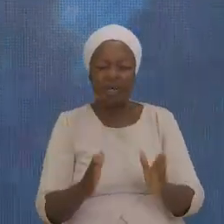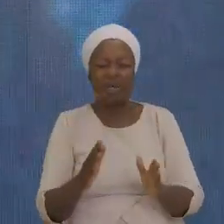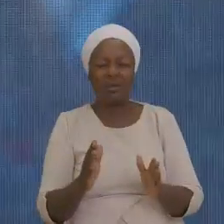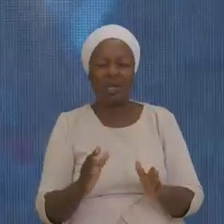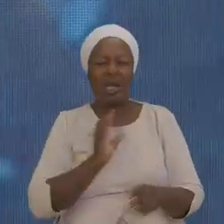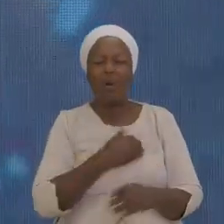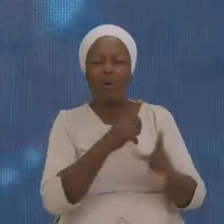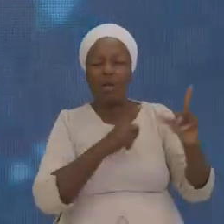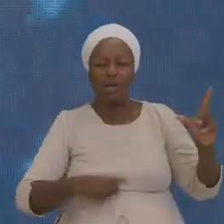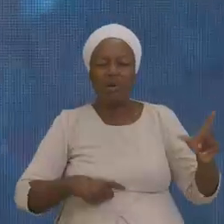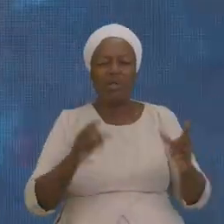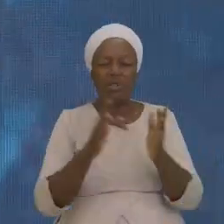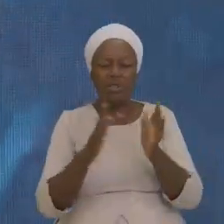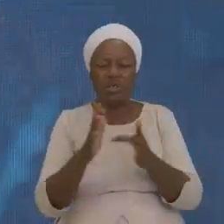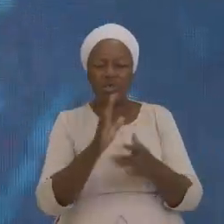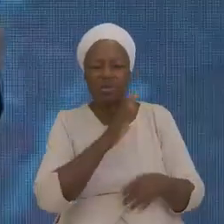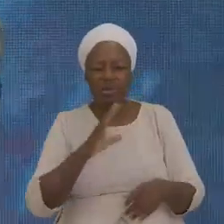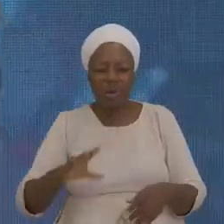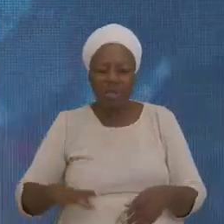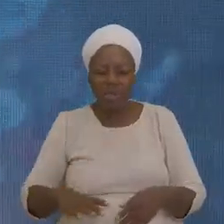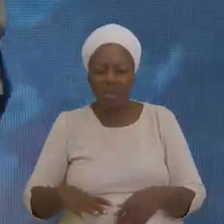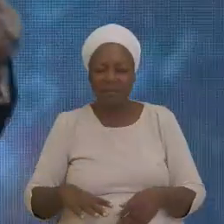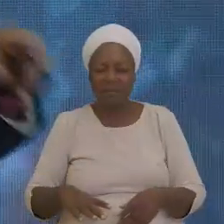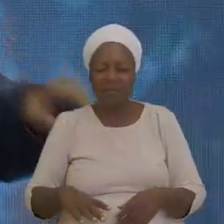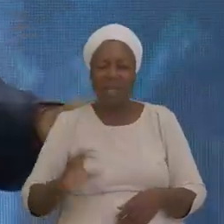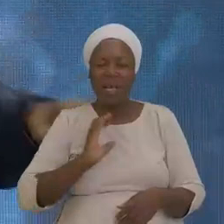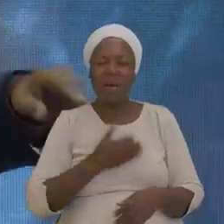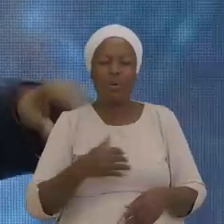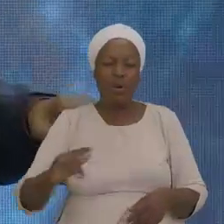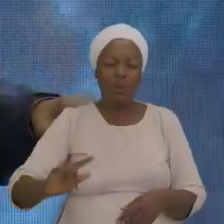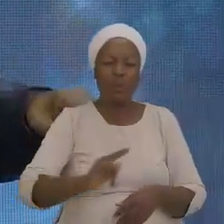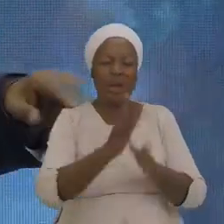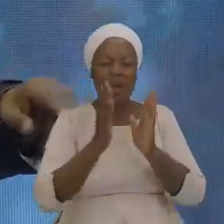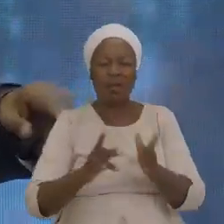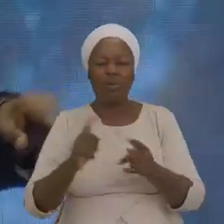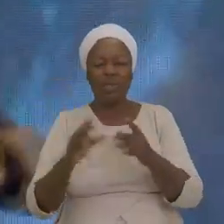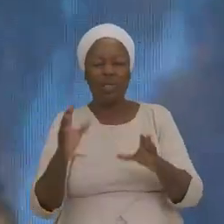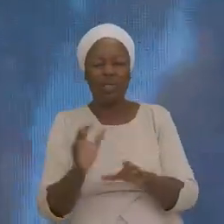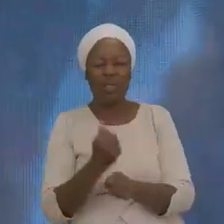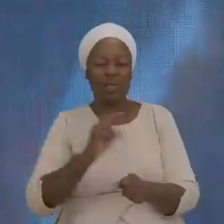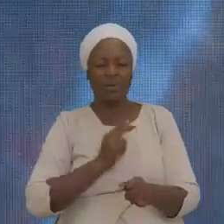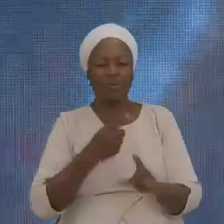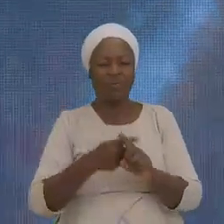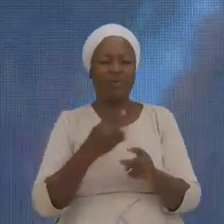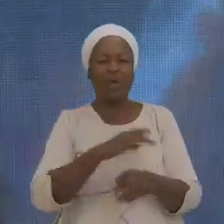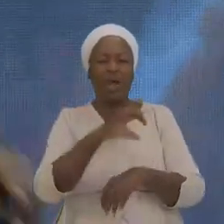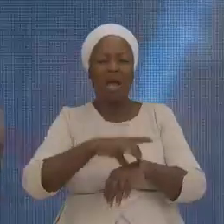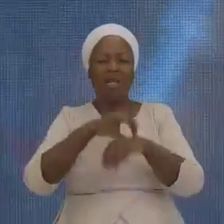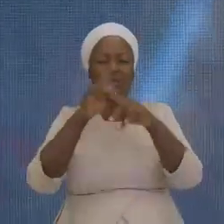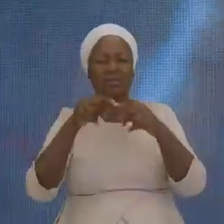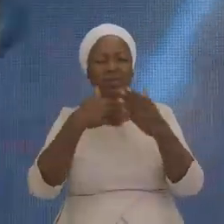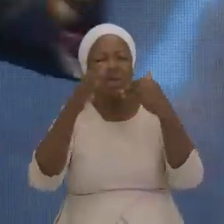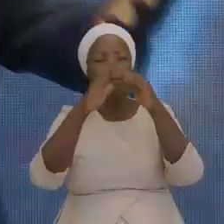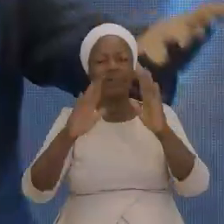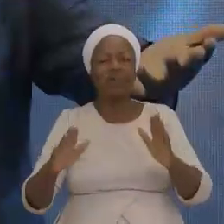Lord Jesus Christ, our pilot that takes us from earth to heaven.